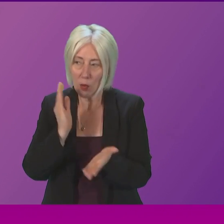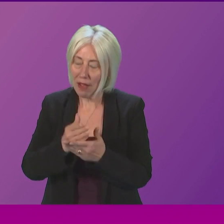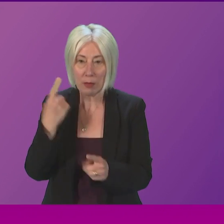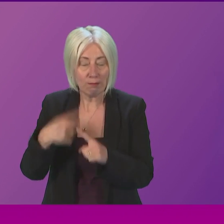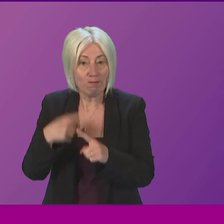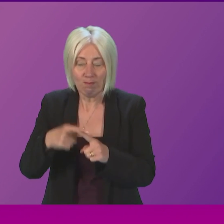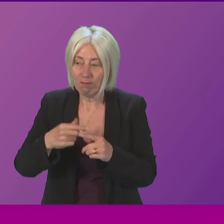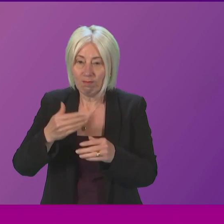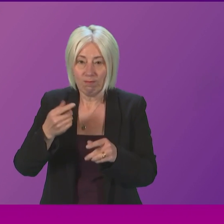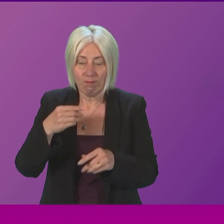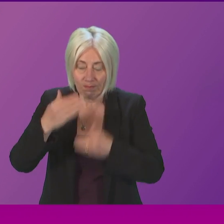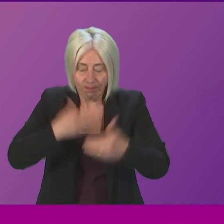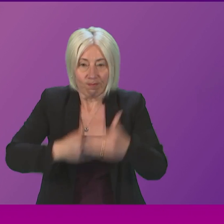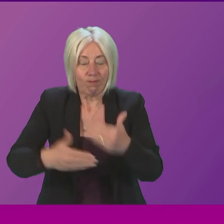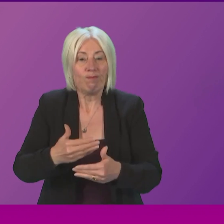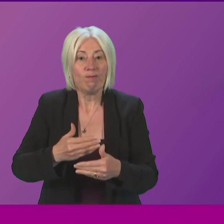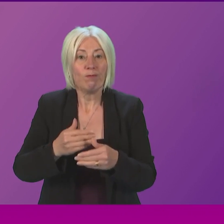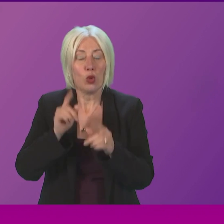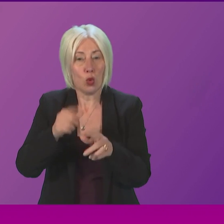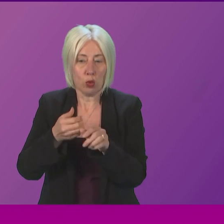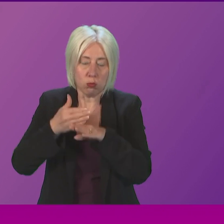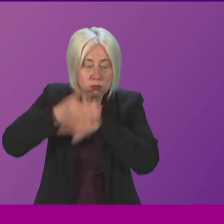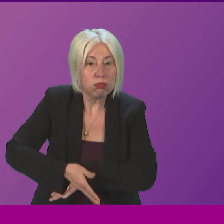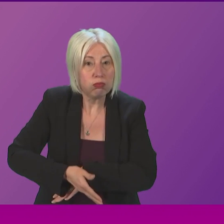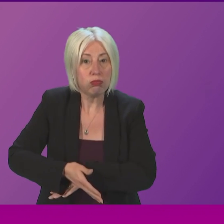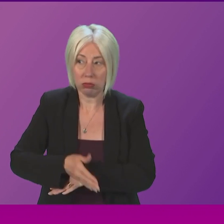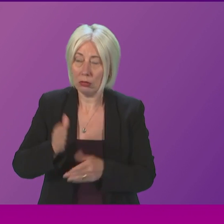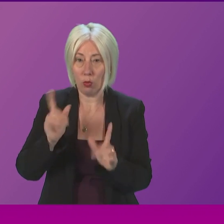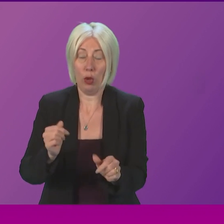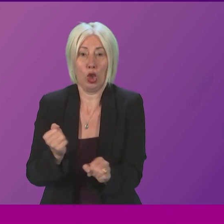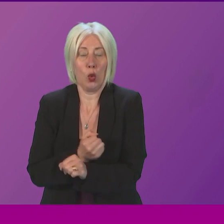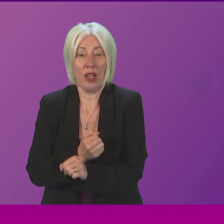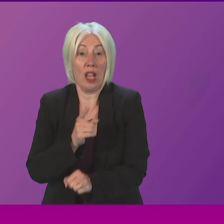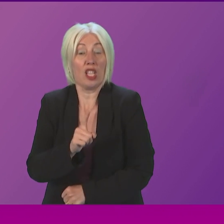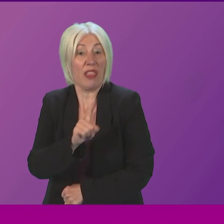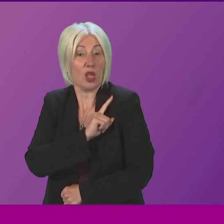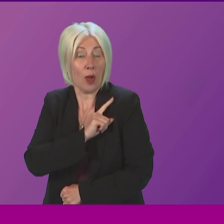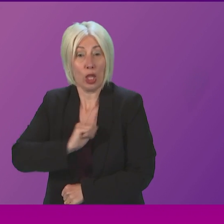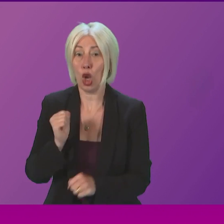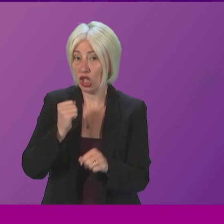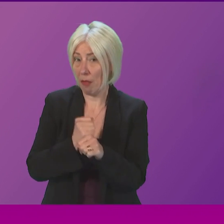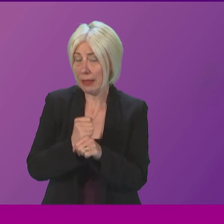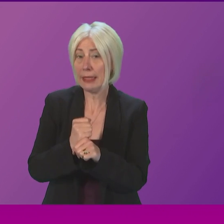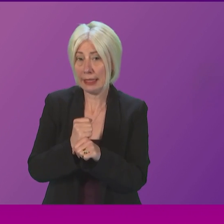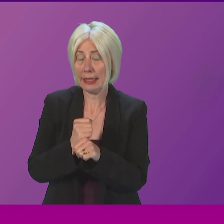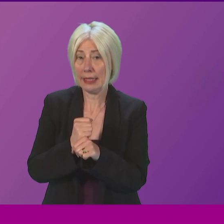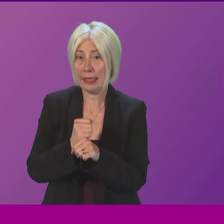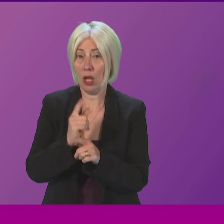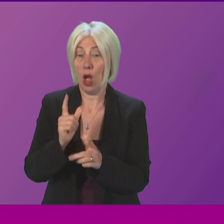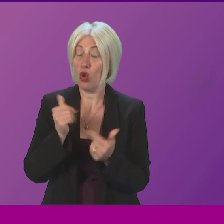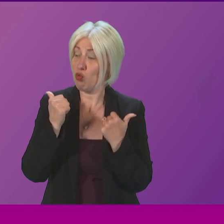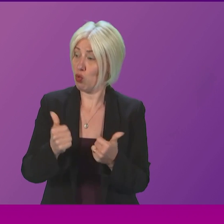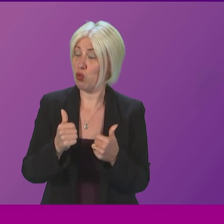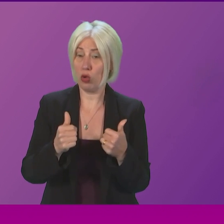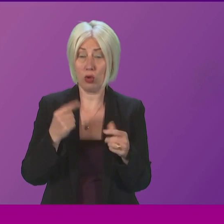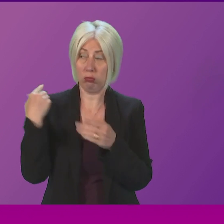have to put more urgency and pace behind the action that we are taking. And that is why, of course, the Scottish Government has an enviable track